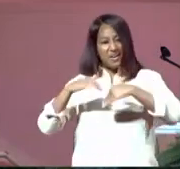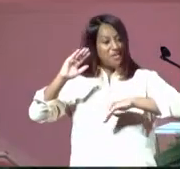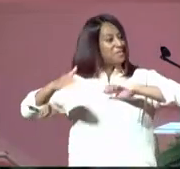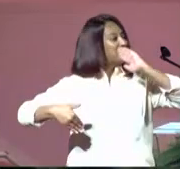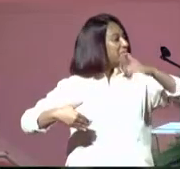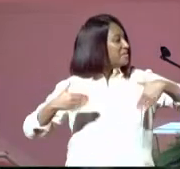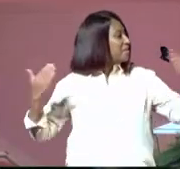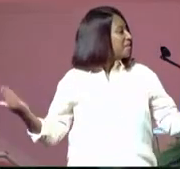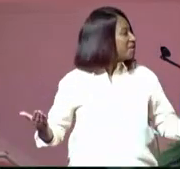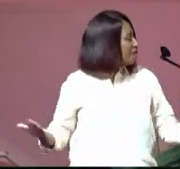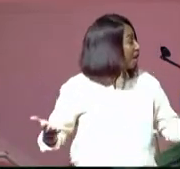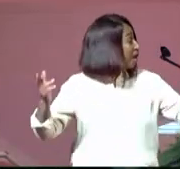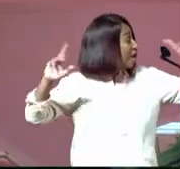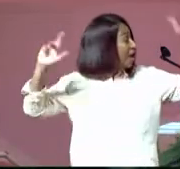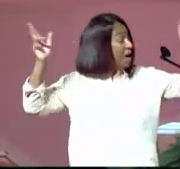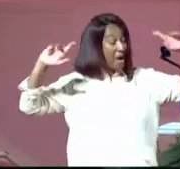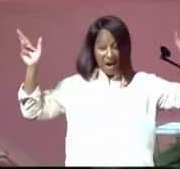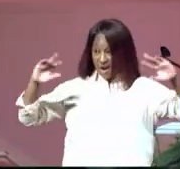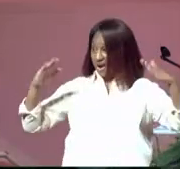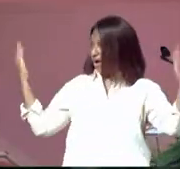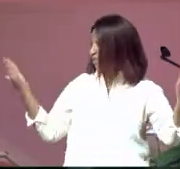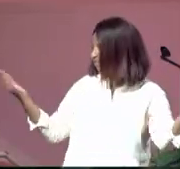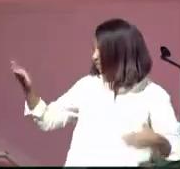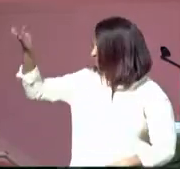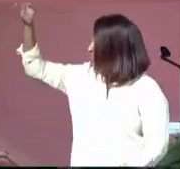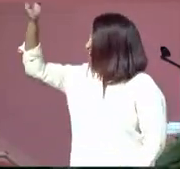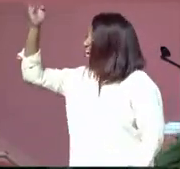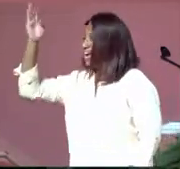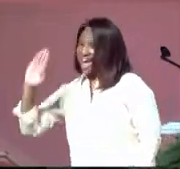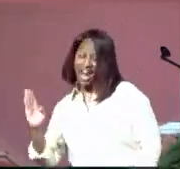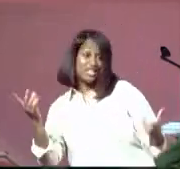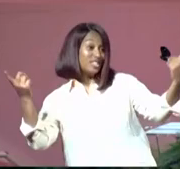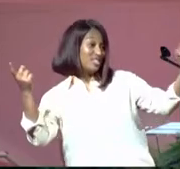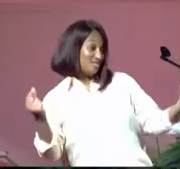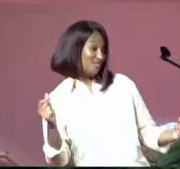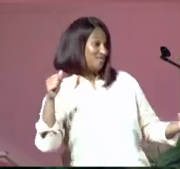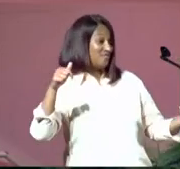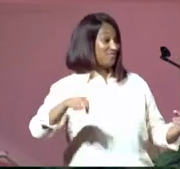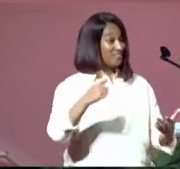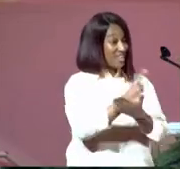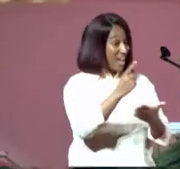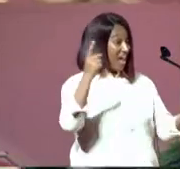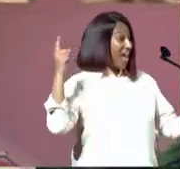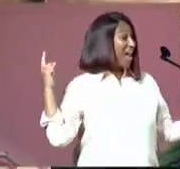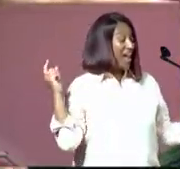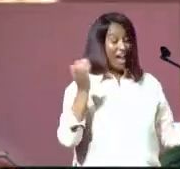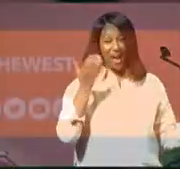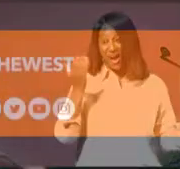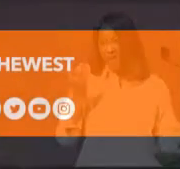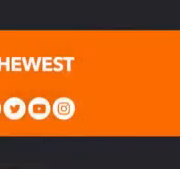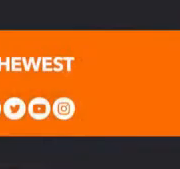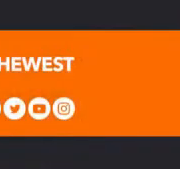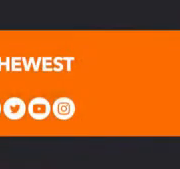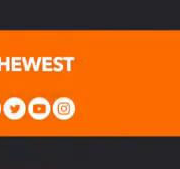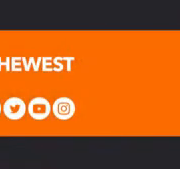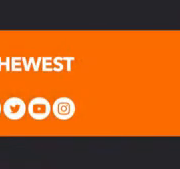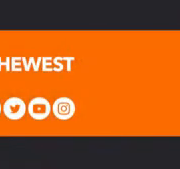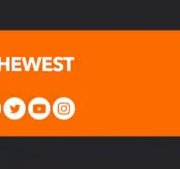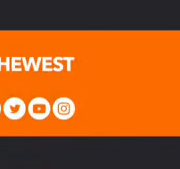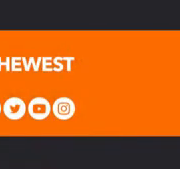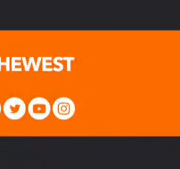home and let's get ready to see what God is going to do this week. Uh-oh, here come the praise dancers.